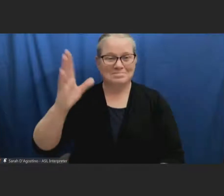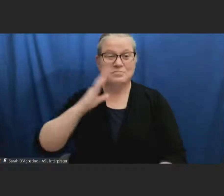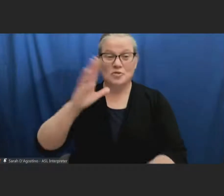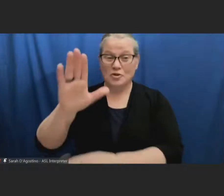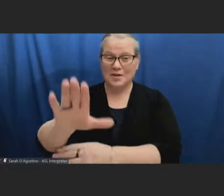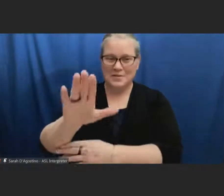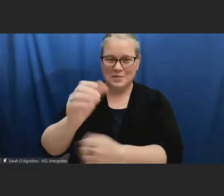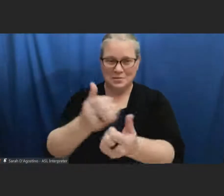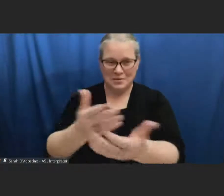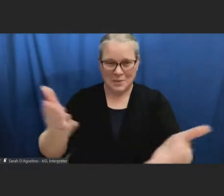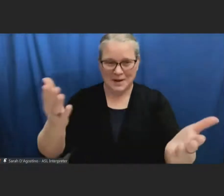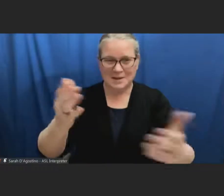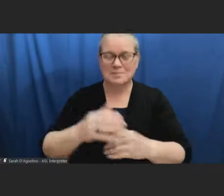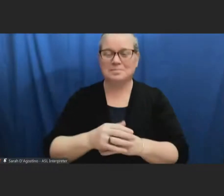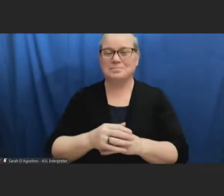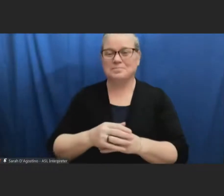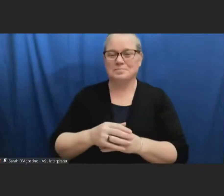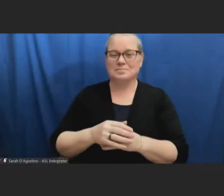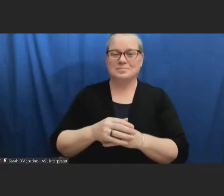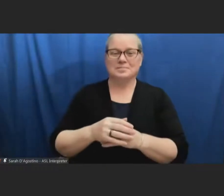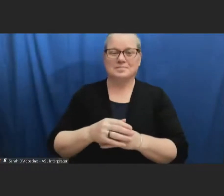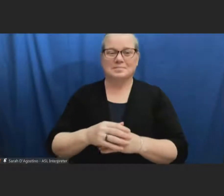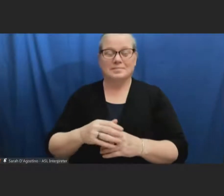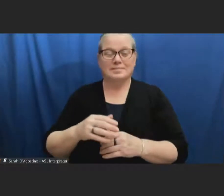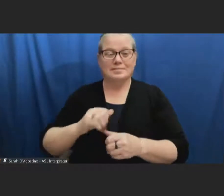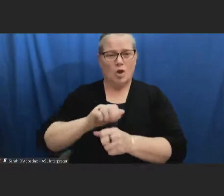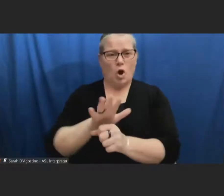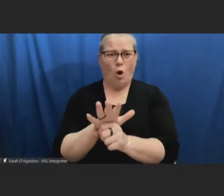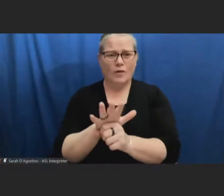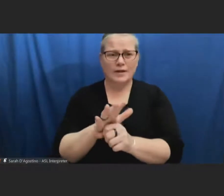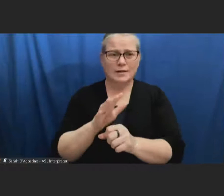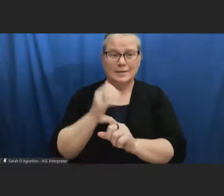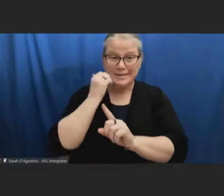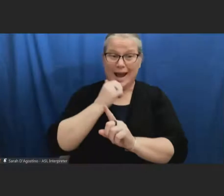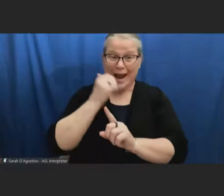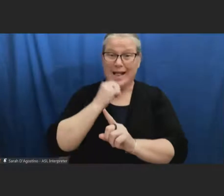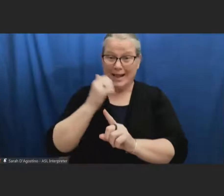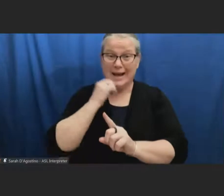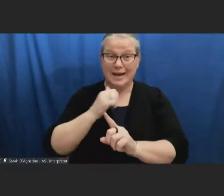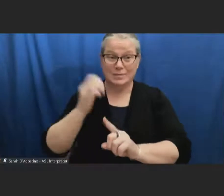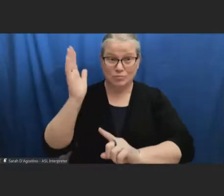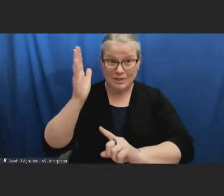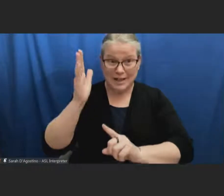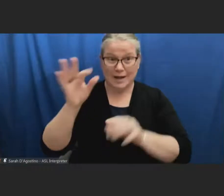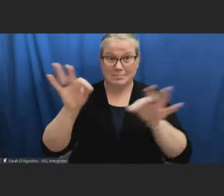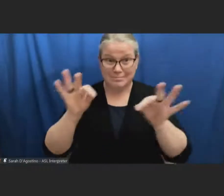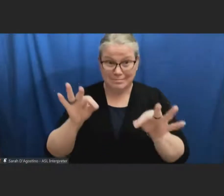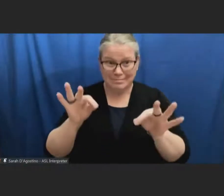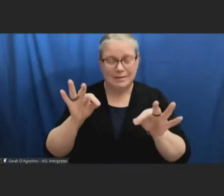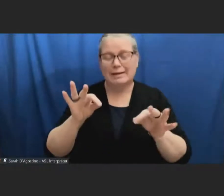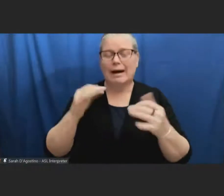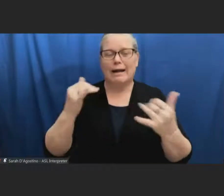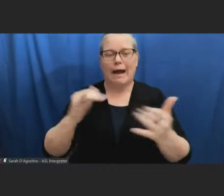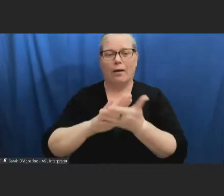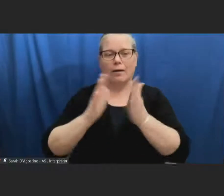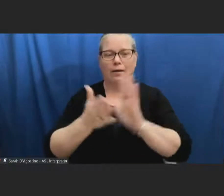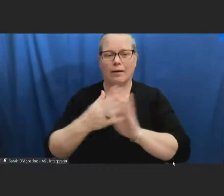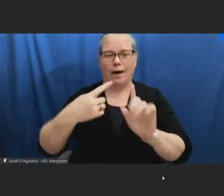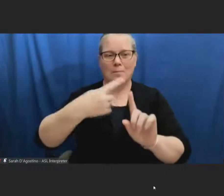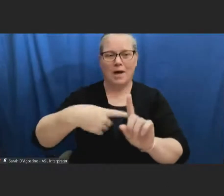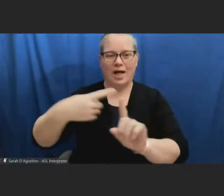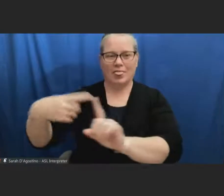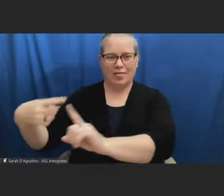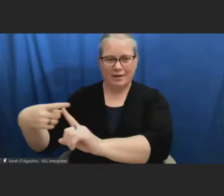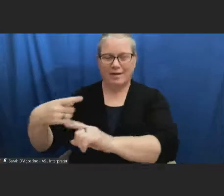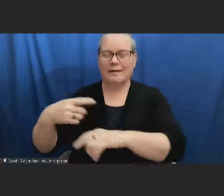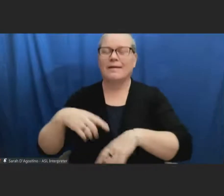Our COVID response daily briefing, more like a monthly briefing, but a lot happens over the course of a couple of weeks. So